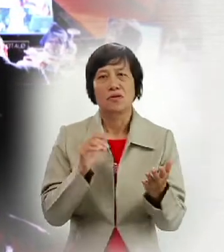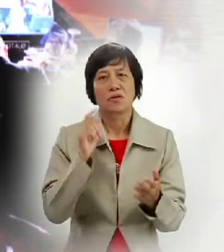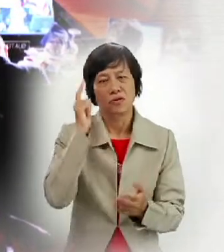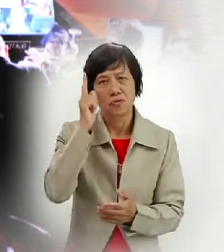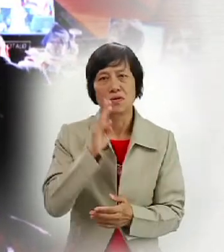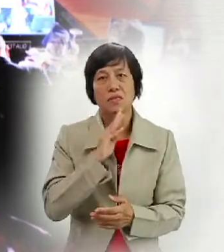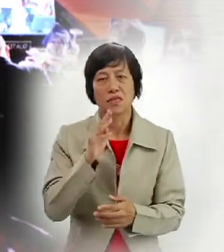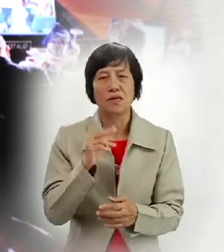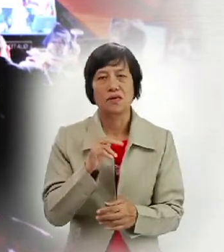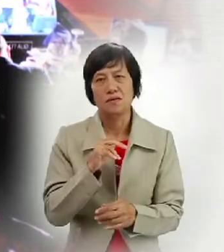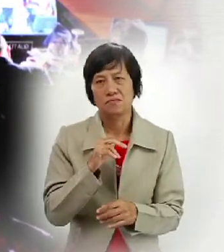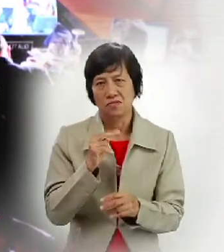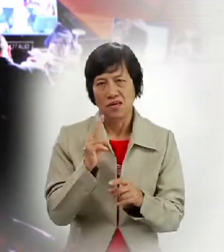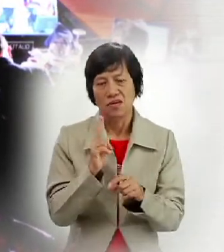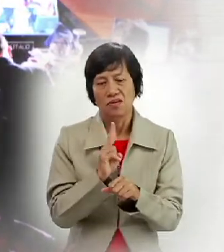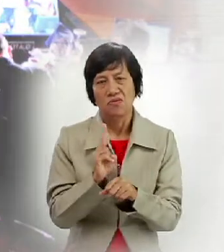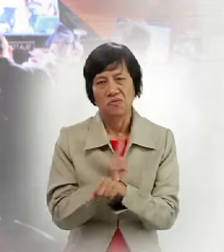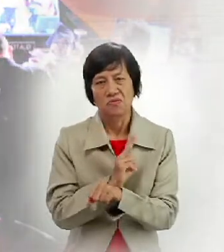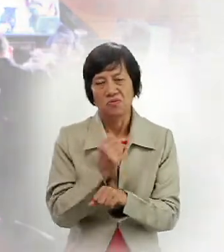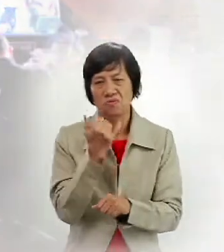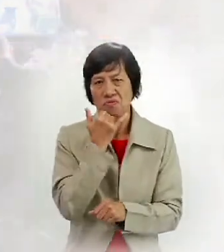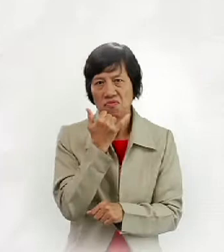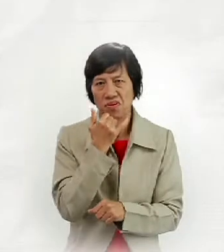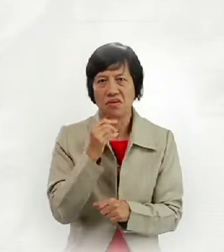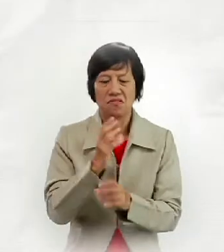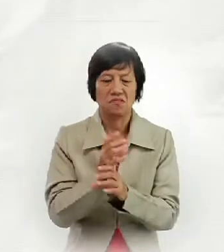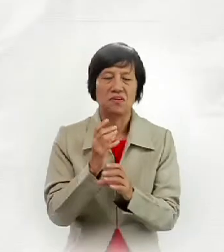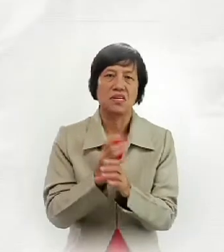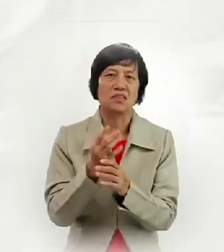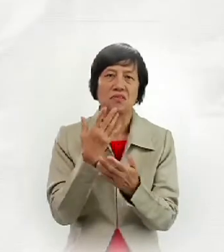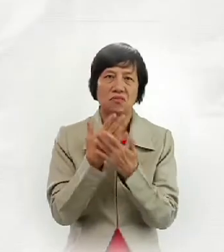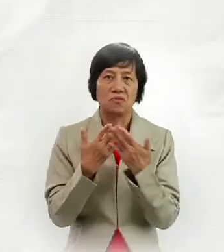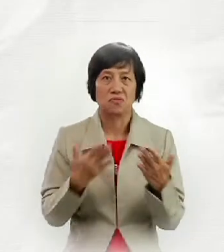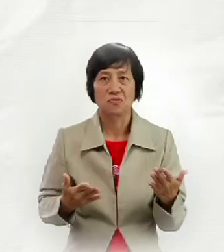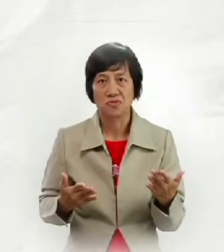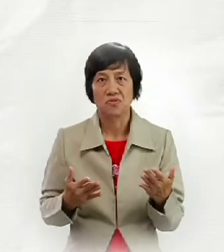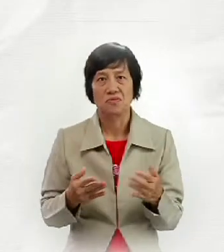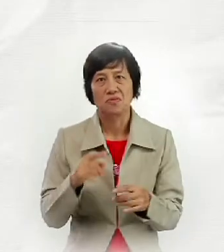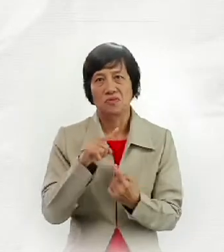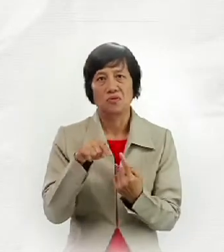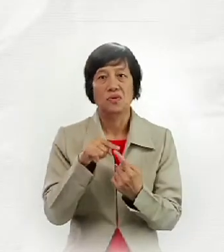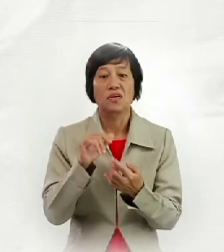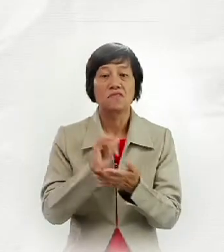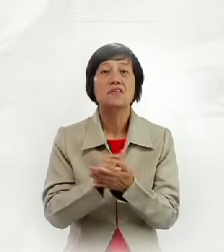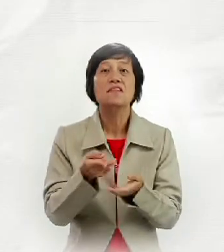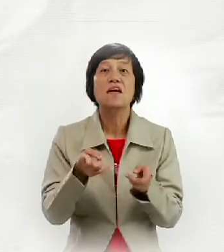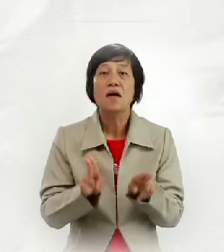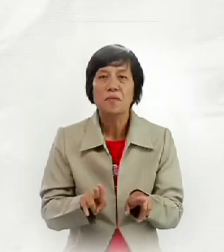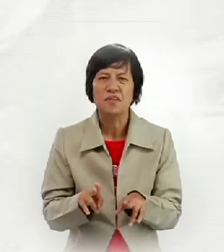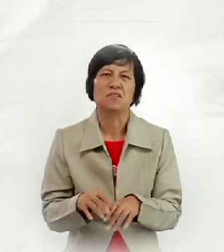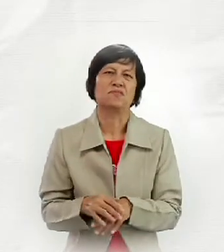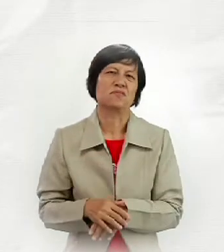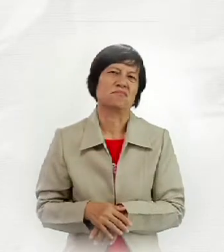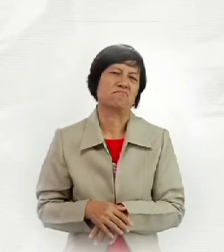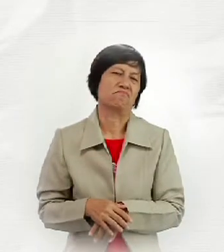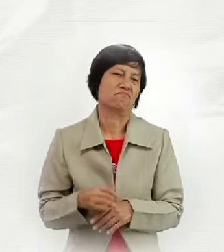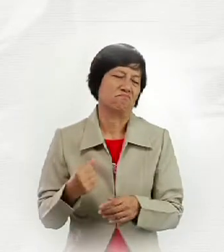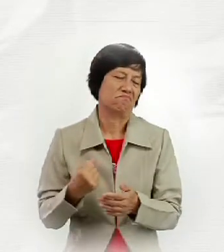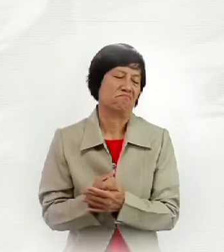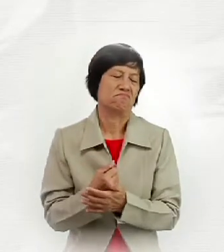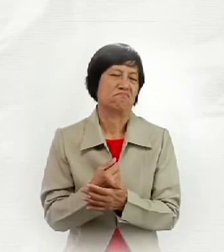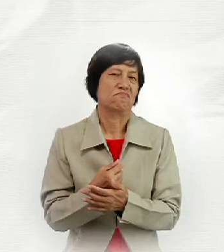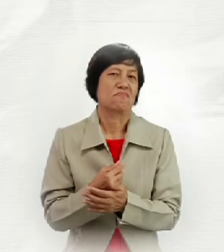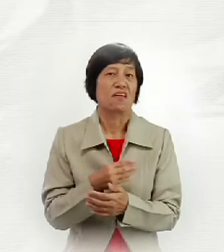misuse created goods. When that happens, unfortunately, and it happens,